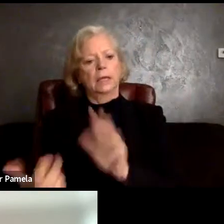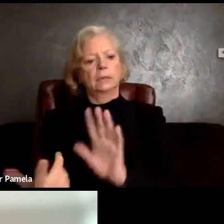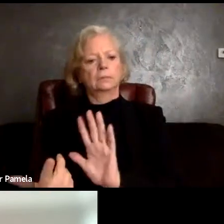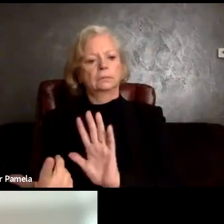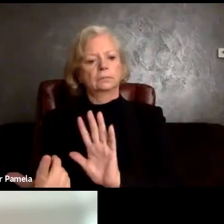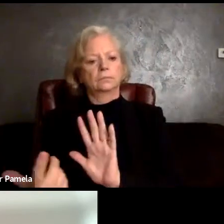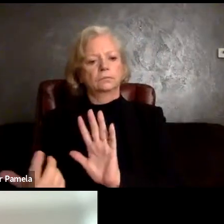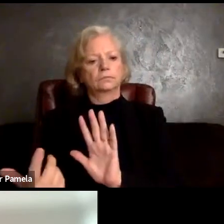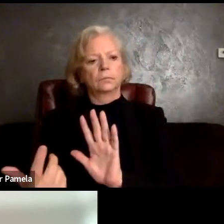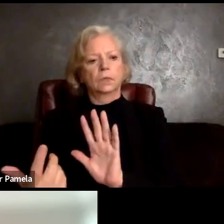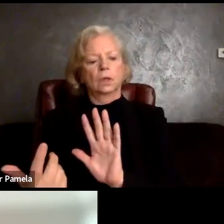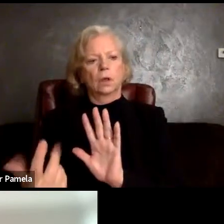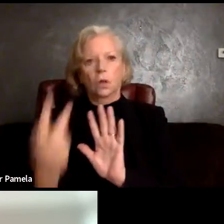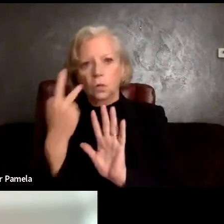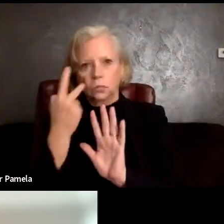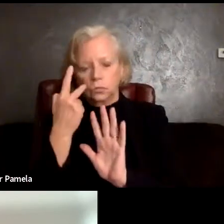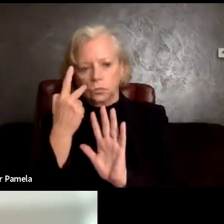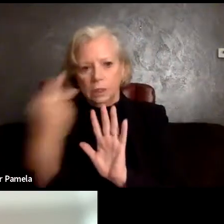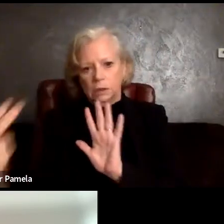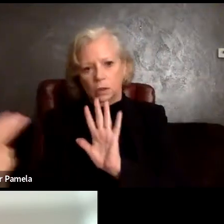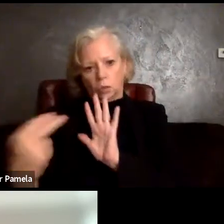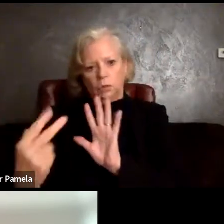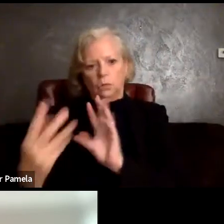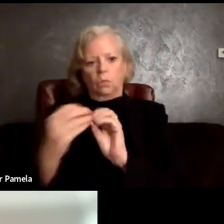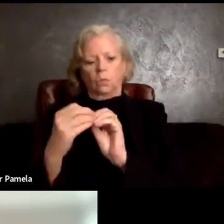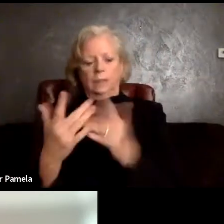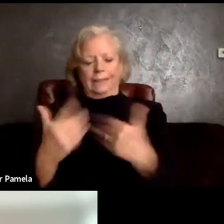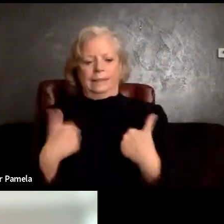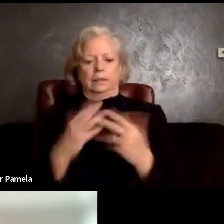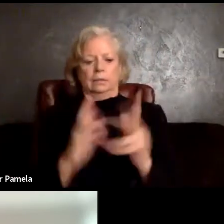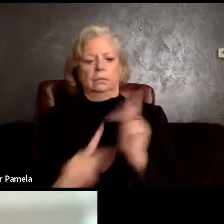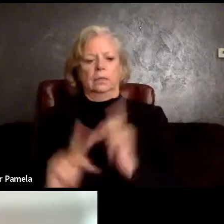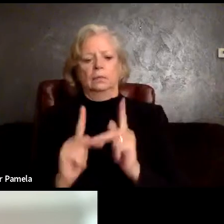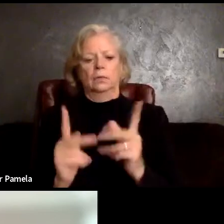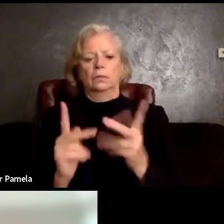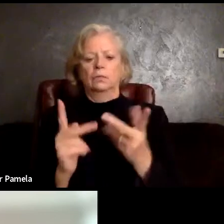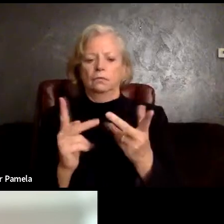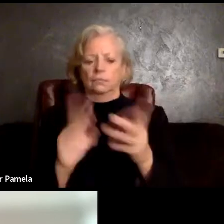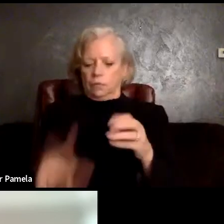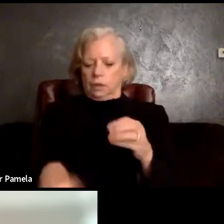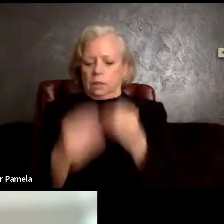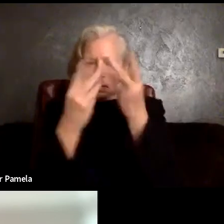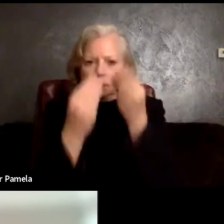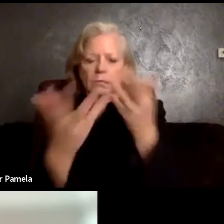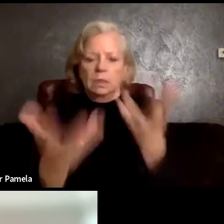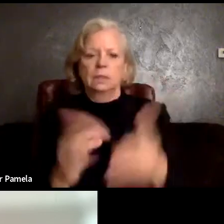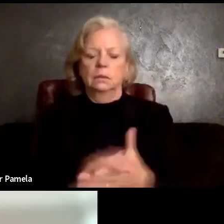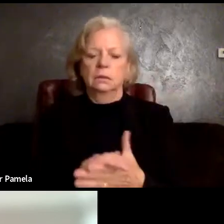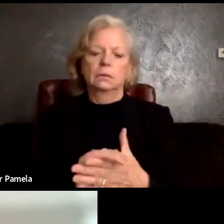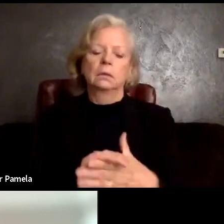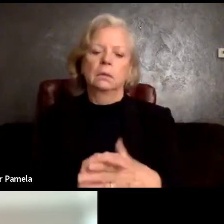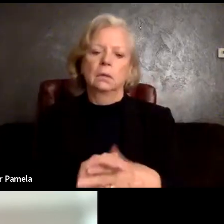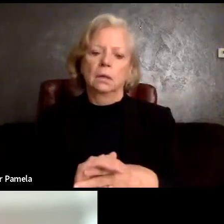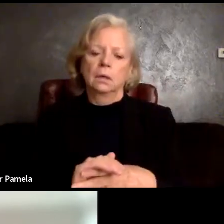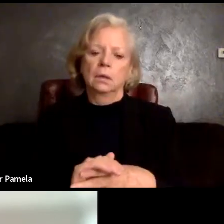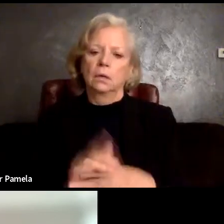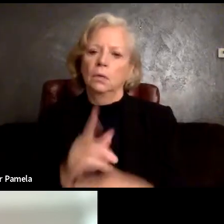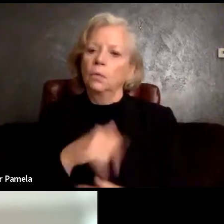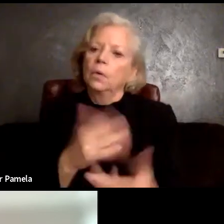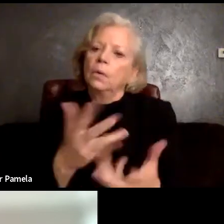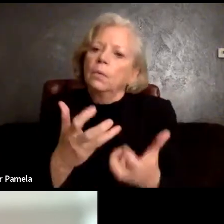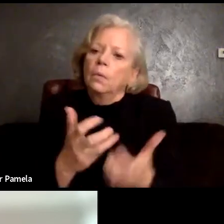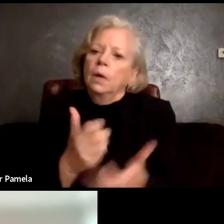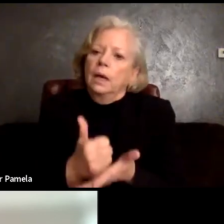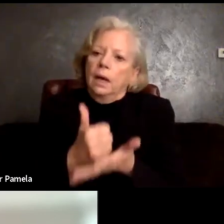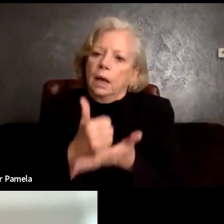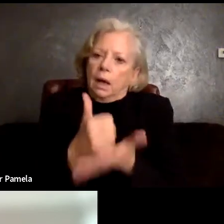to, access for more information, and maybe we can just help our land